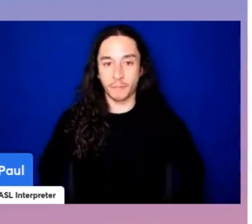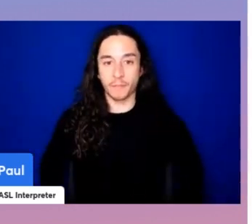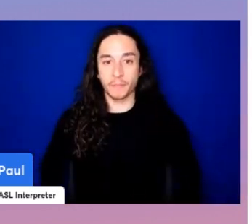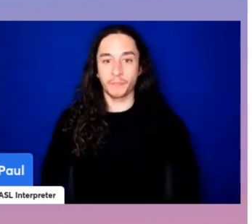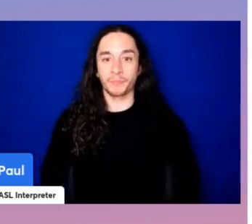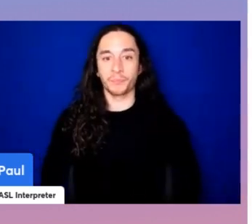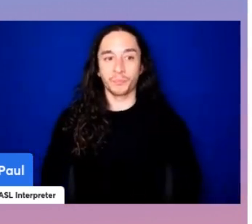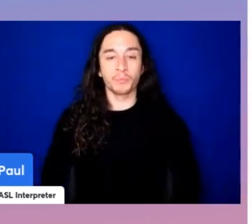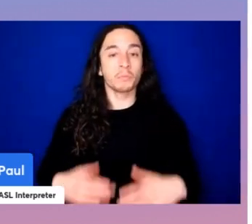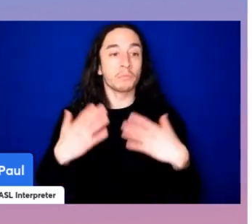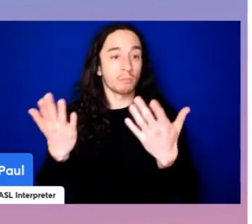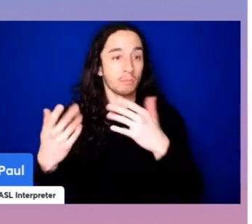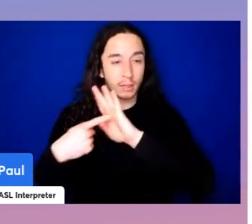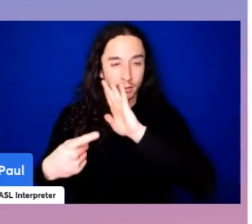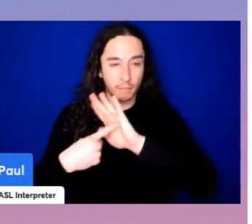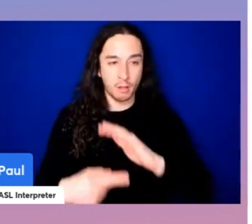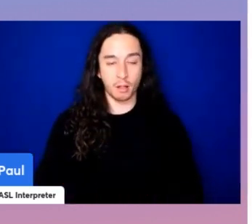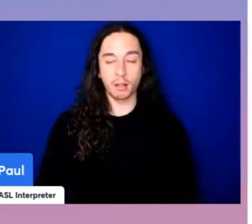the example,